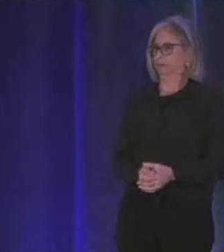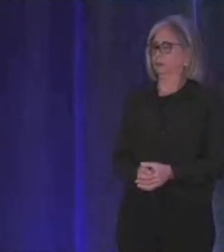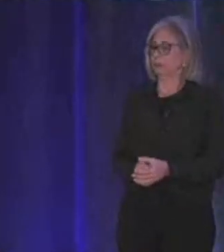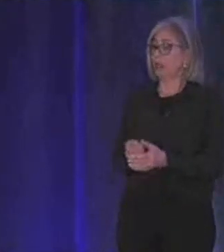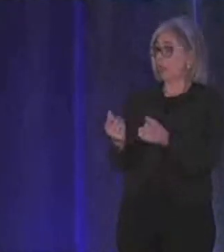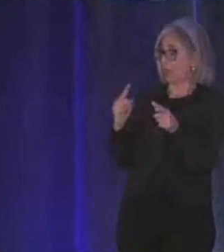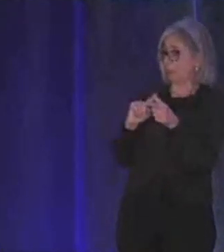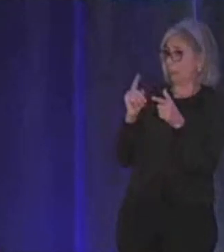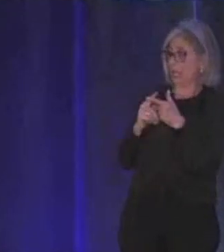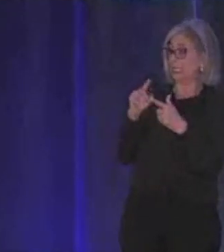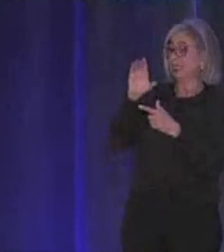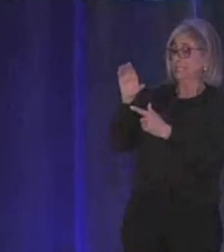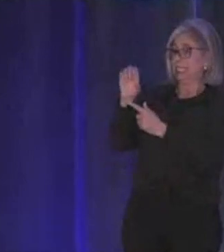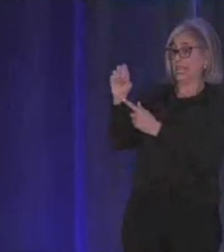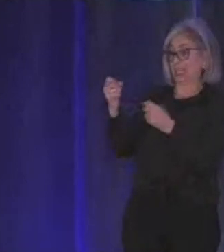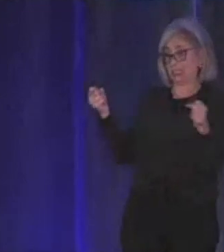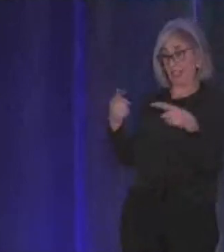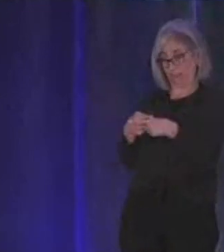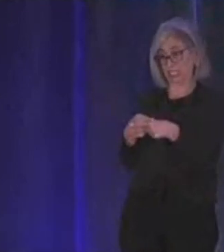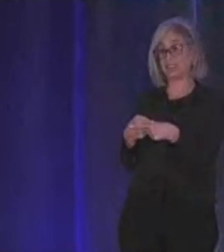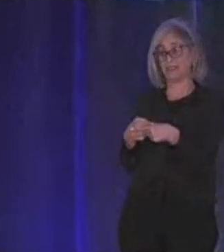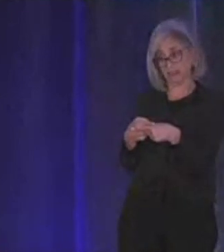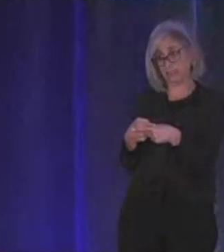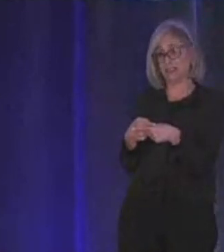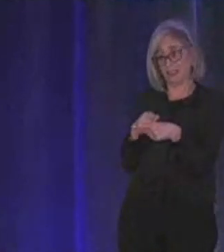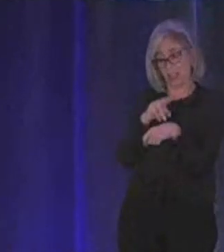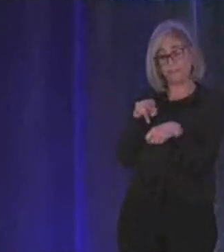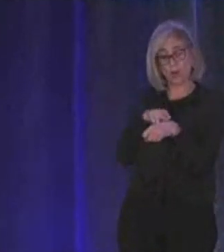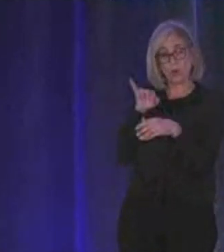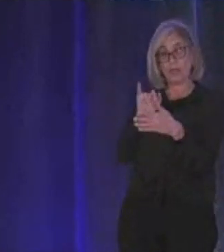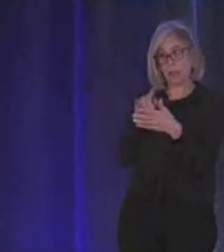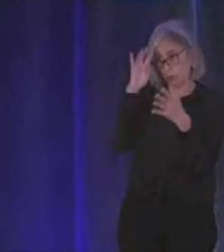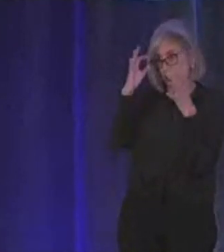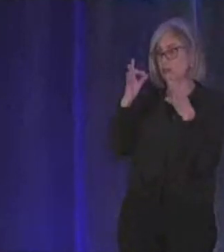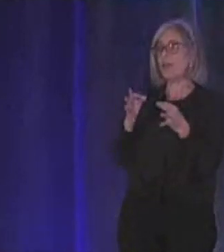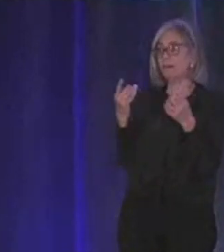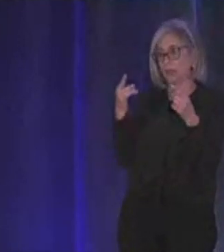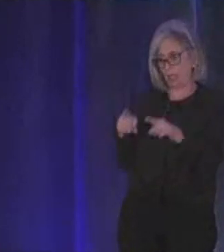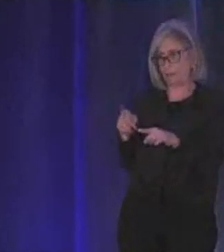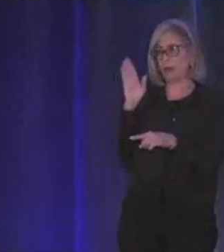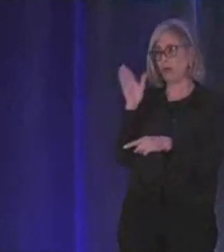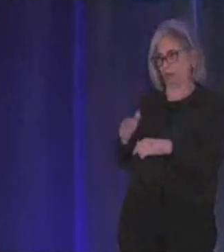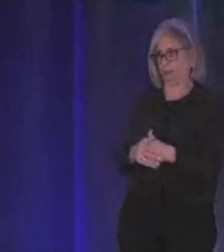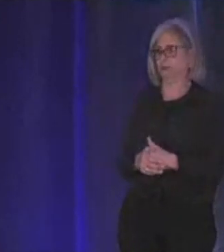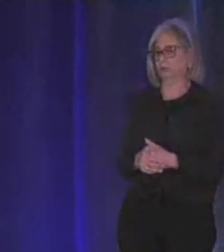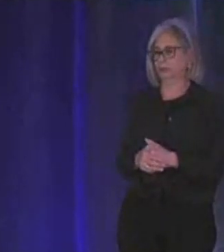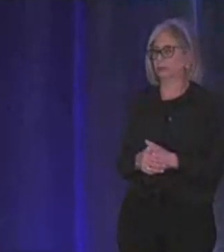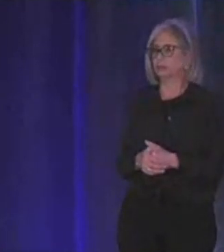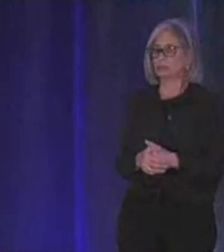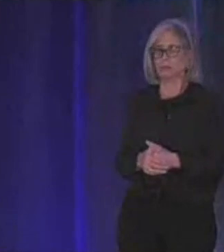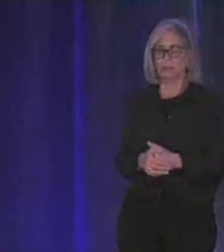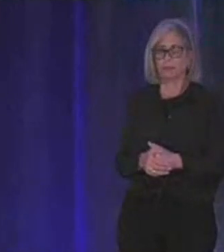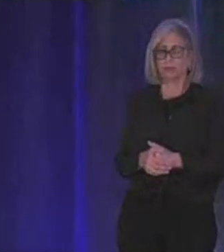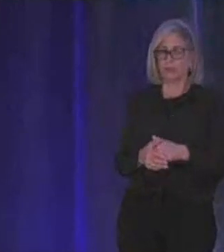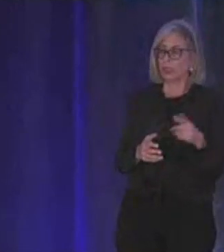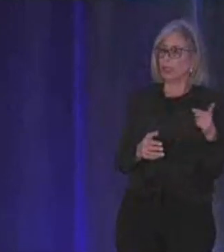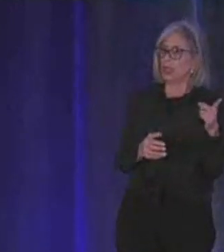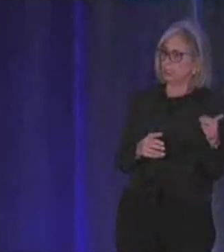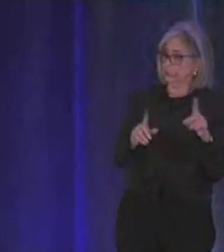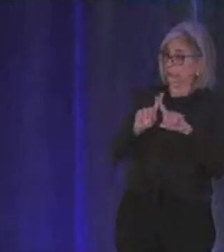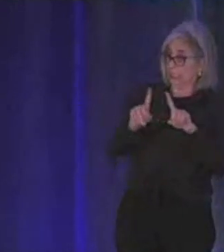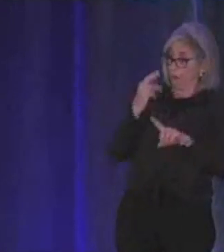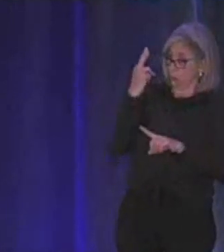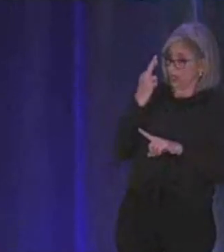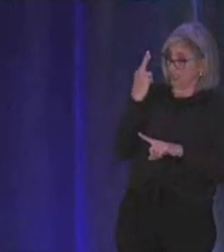And then CSS conflicts, because of course that will definitely happen. And there are different reasons